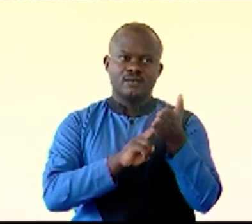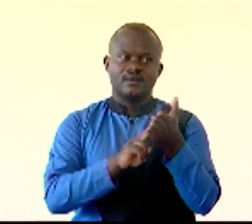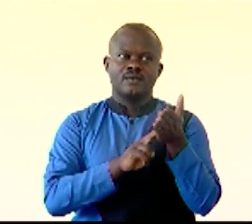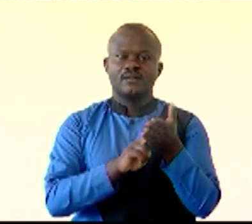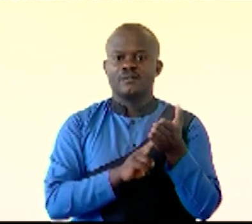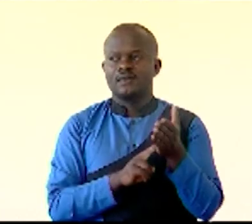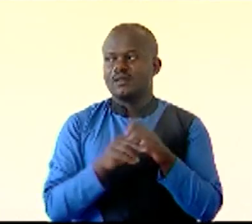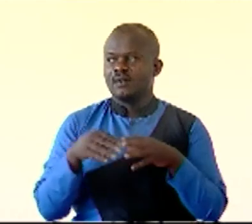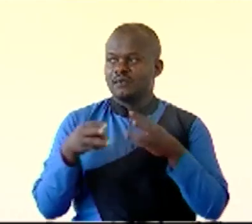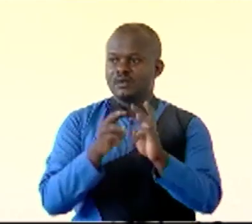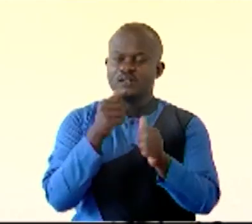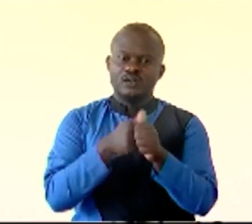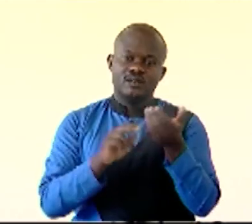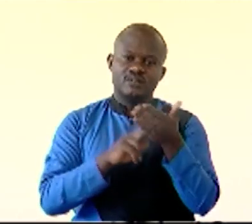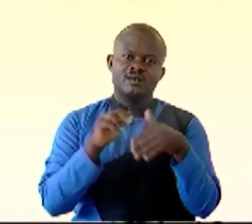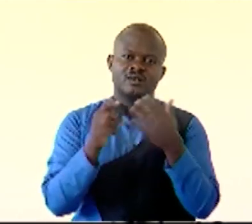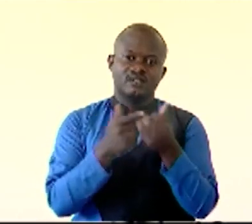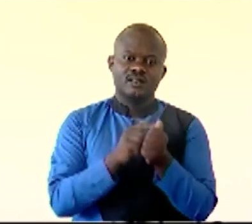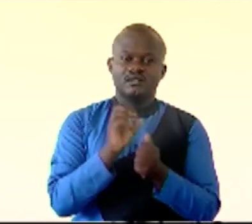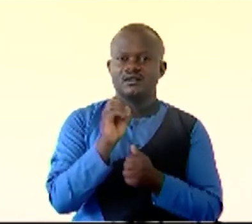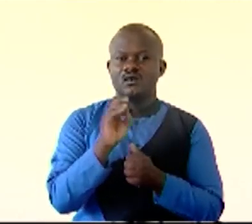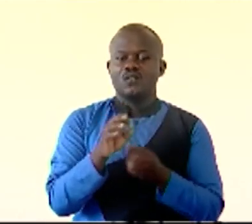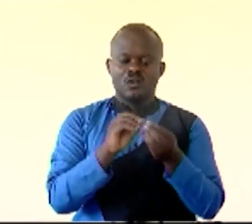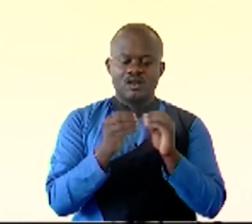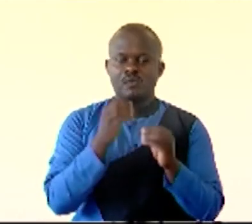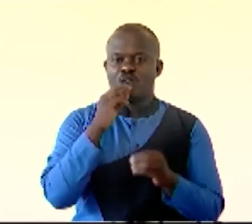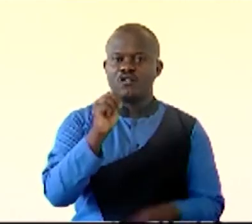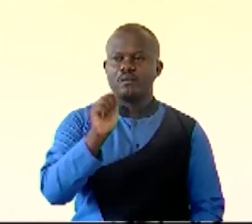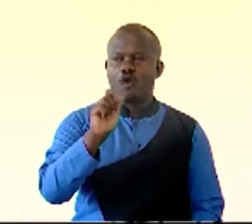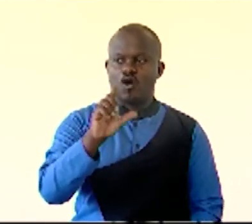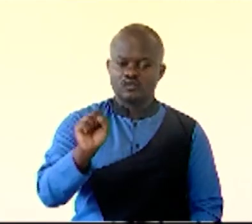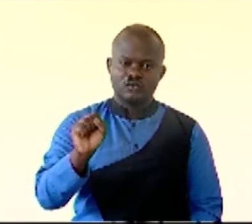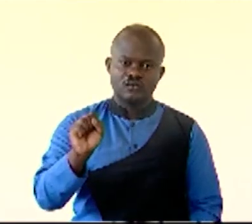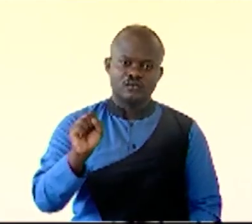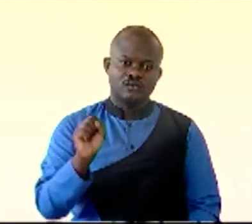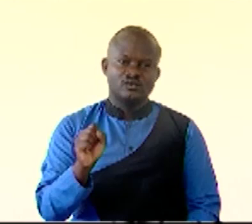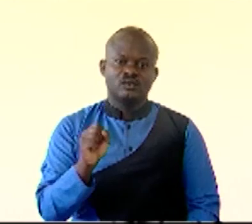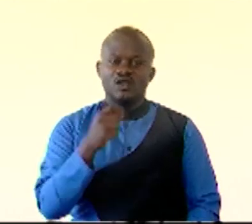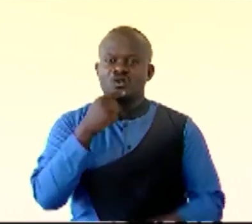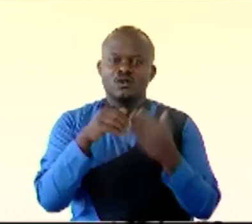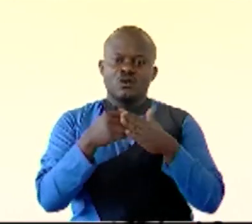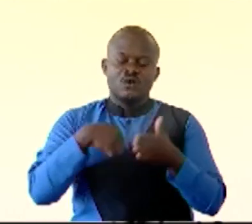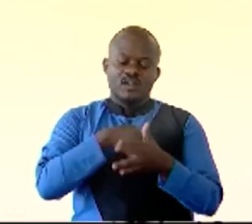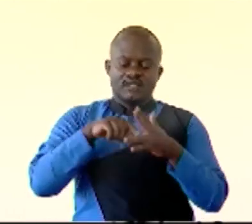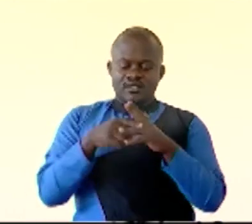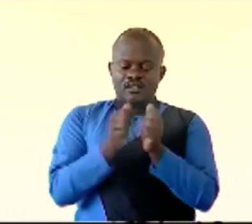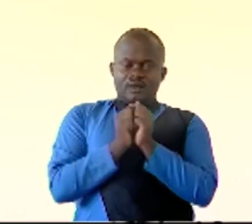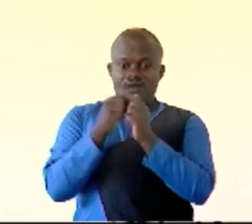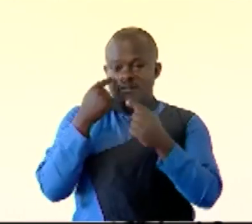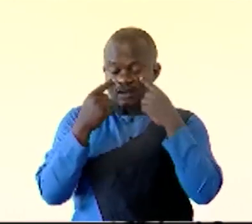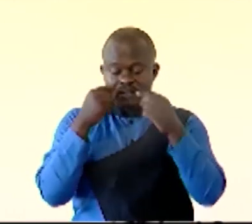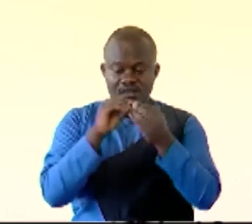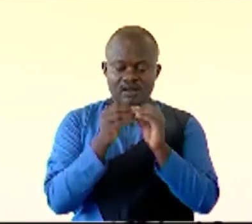the method which uses the calculation of number of moles. So we start by finding the